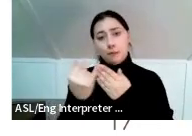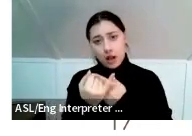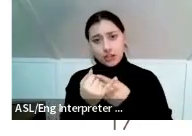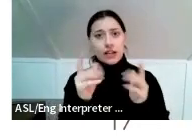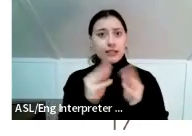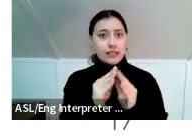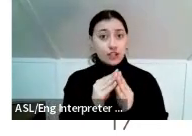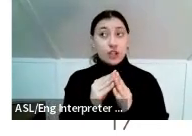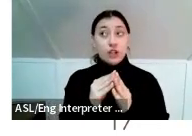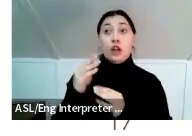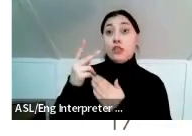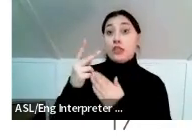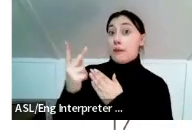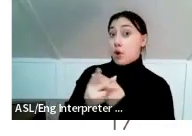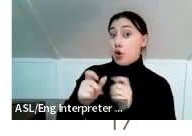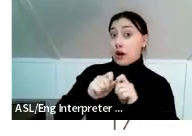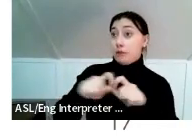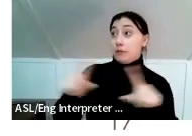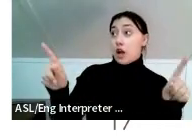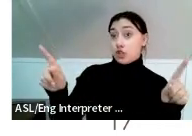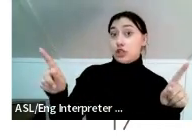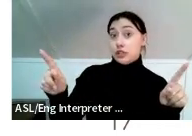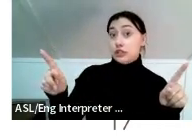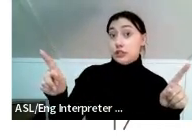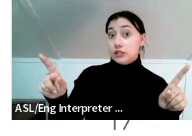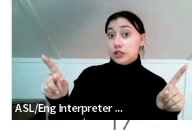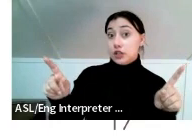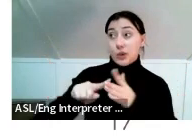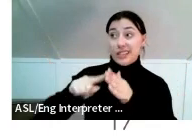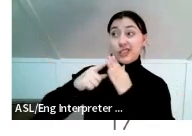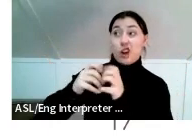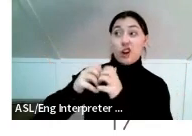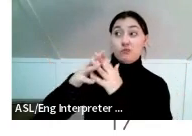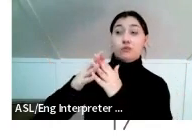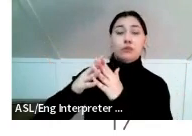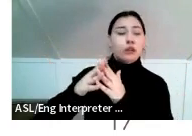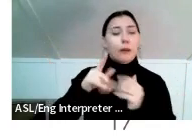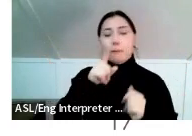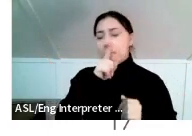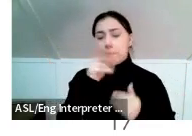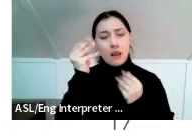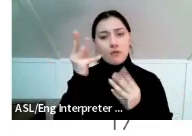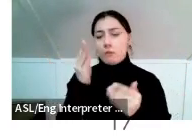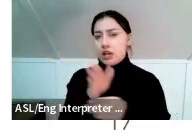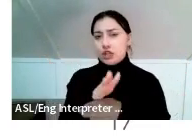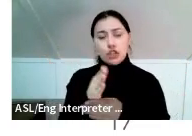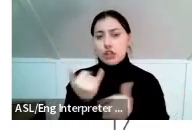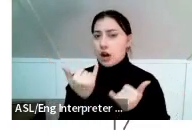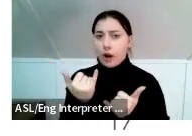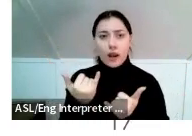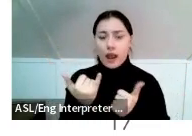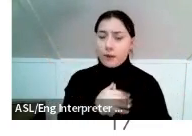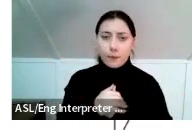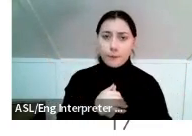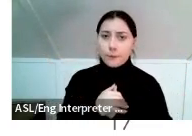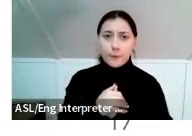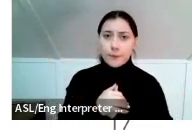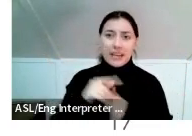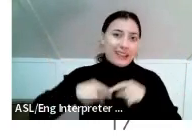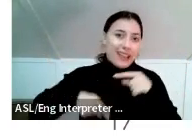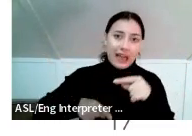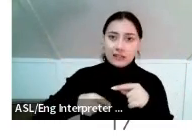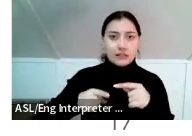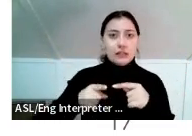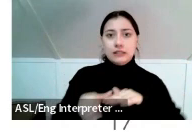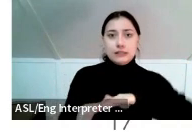launches. And we don't really have any information that we can share with you at this time about that program. It's